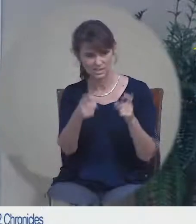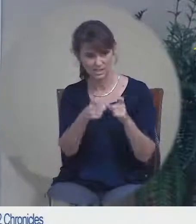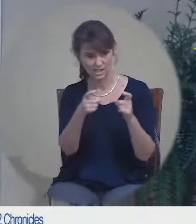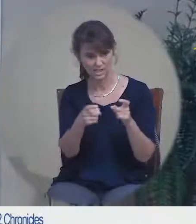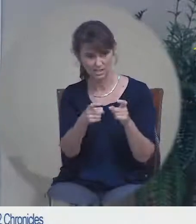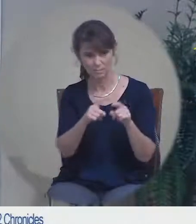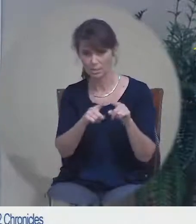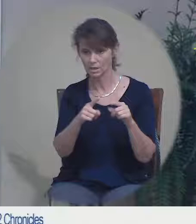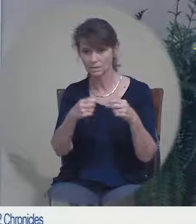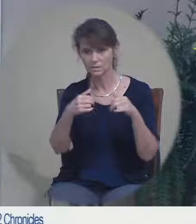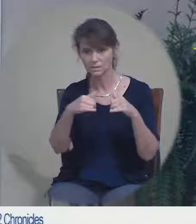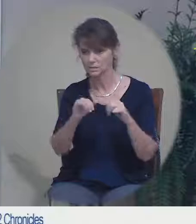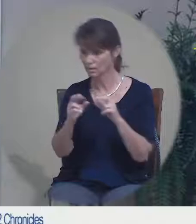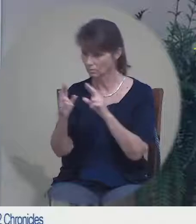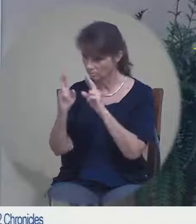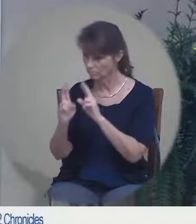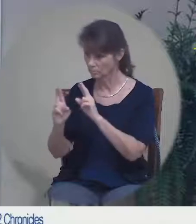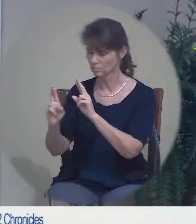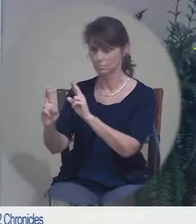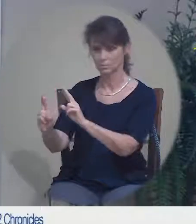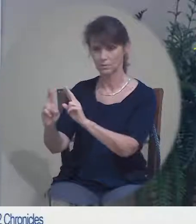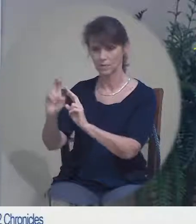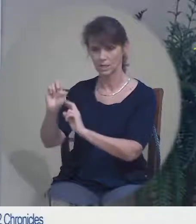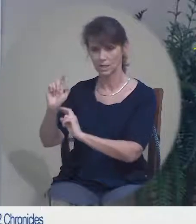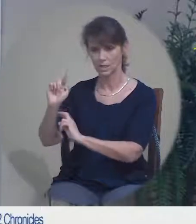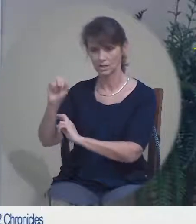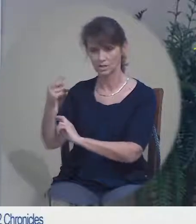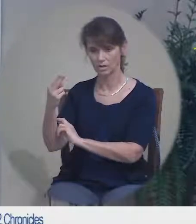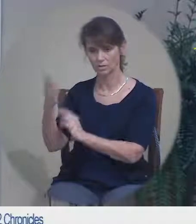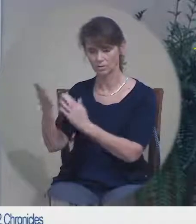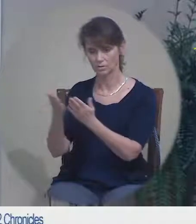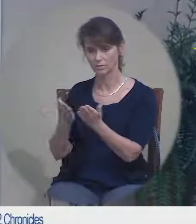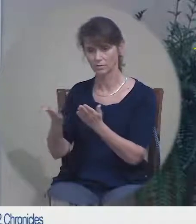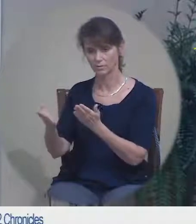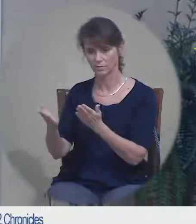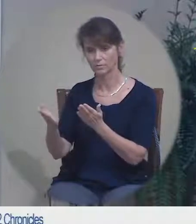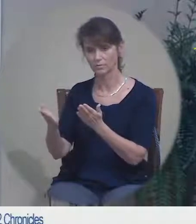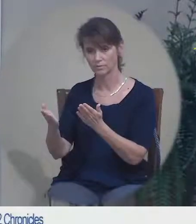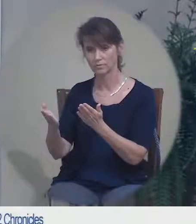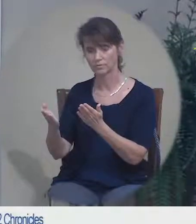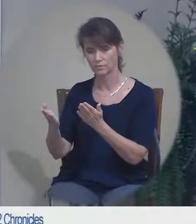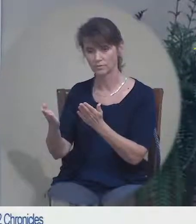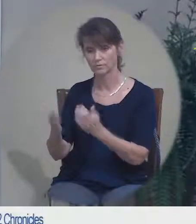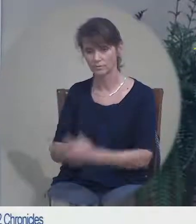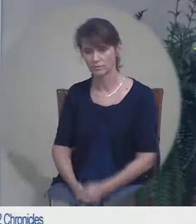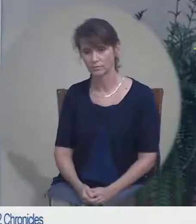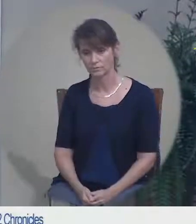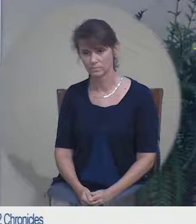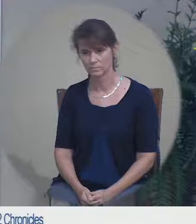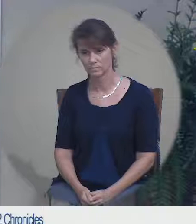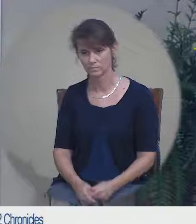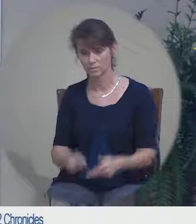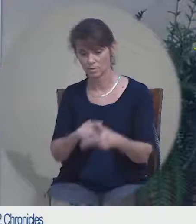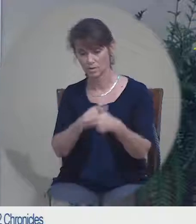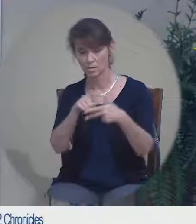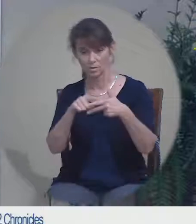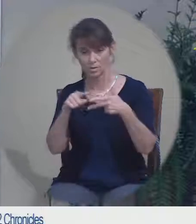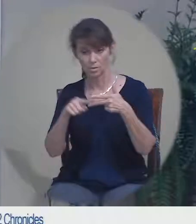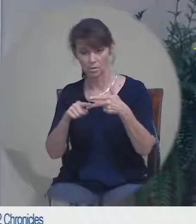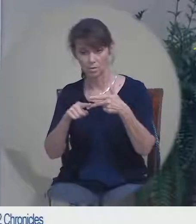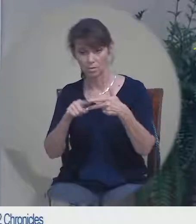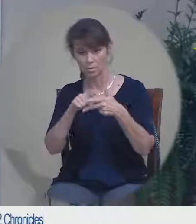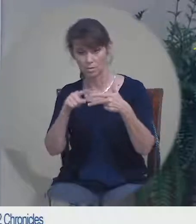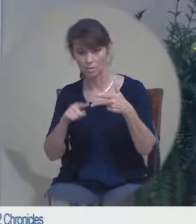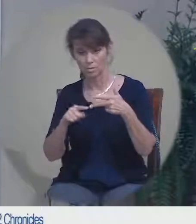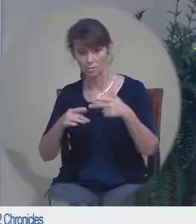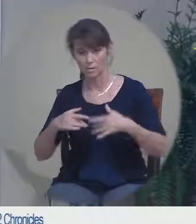praise to Elisha and his service to the nation. But there's 3 events that kind of are noted